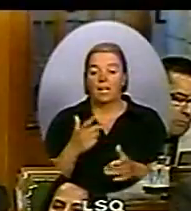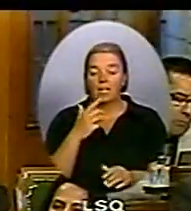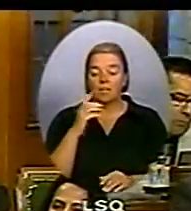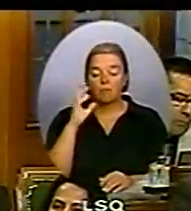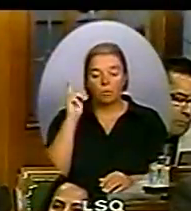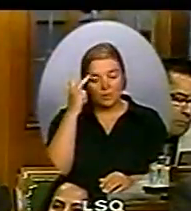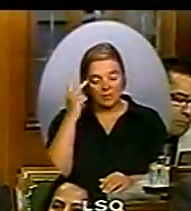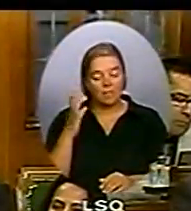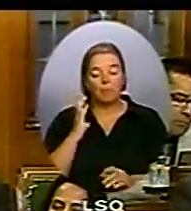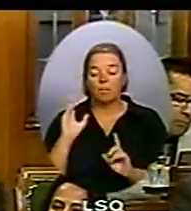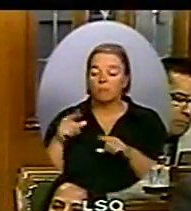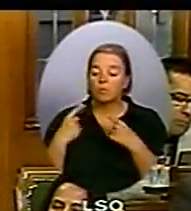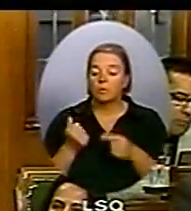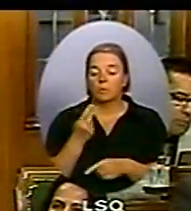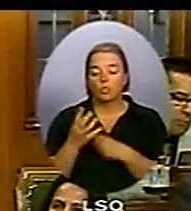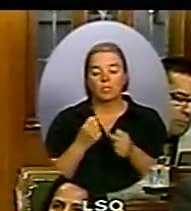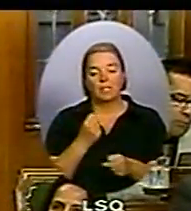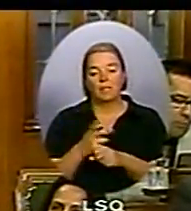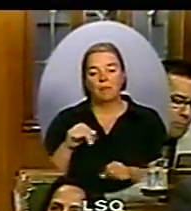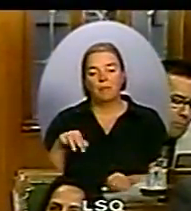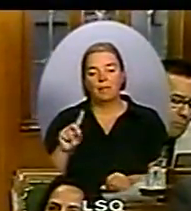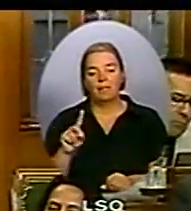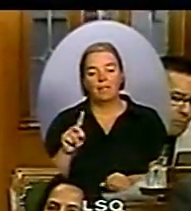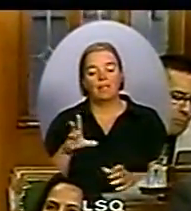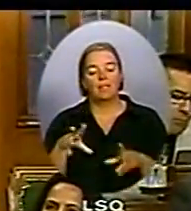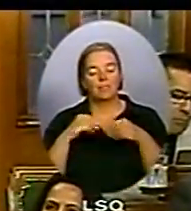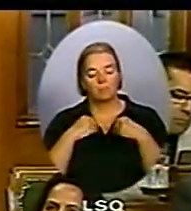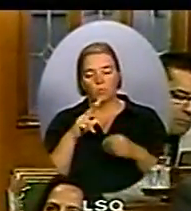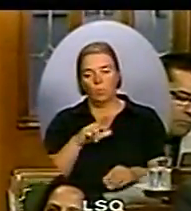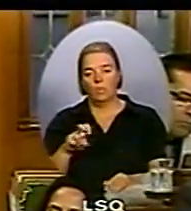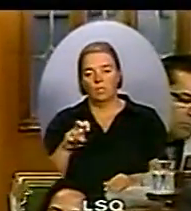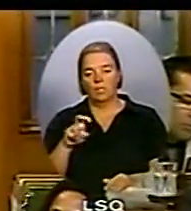$340,000 in illegal union money. They tried to cover it up,